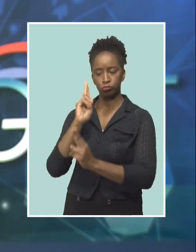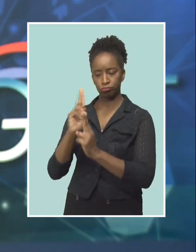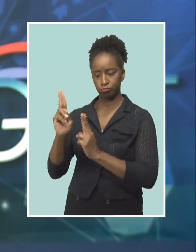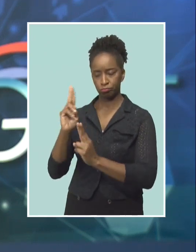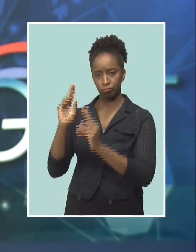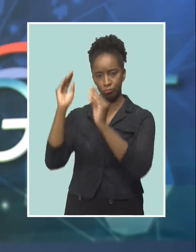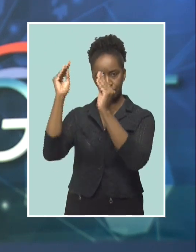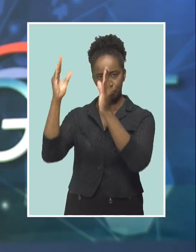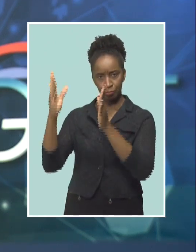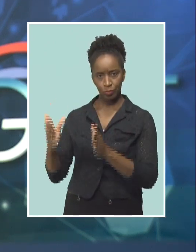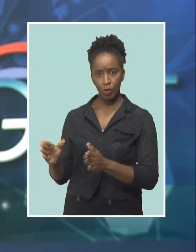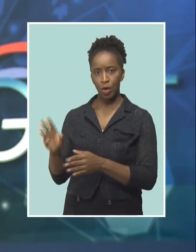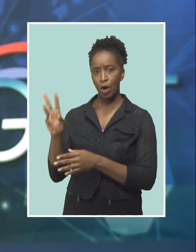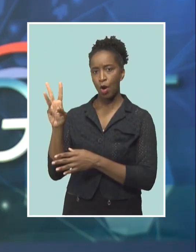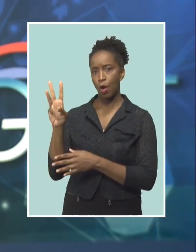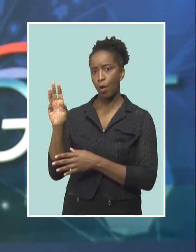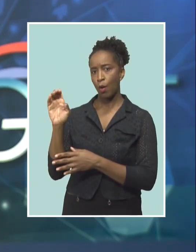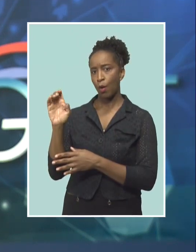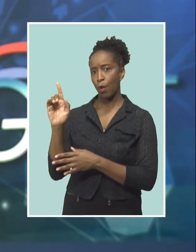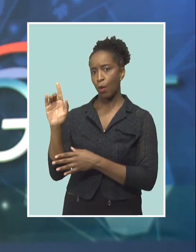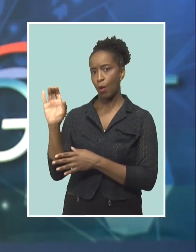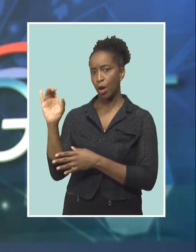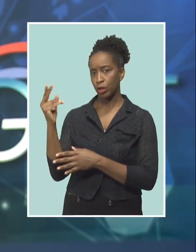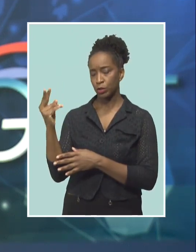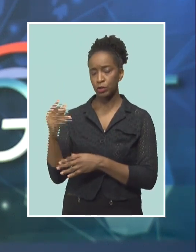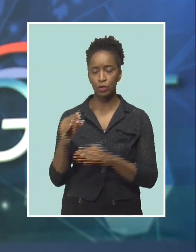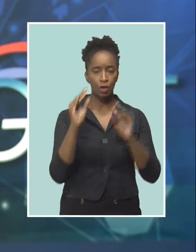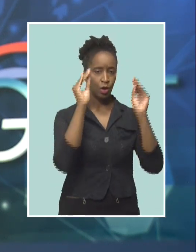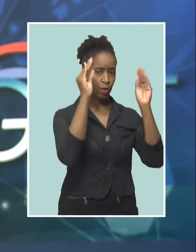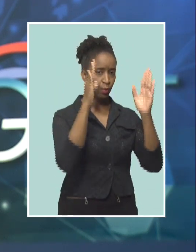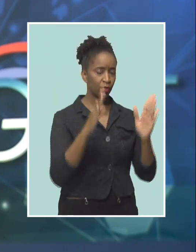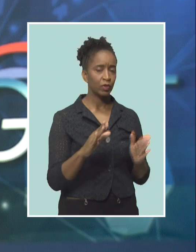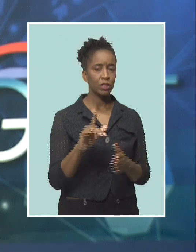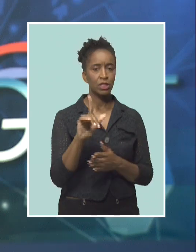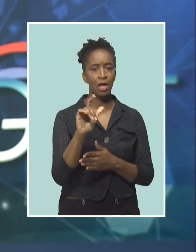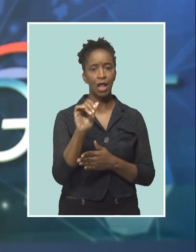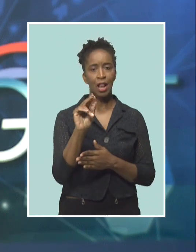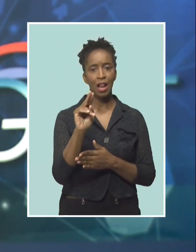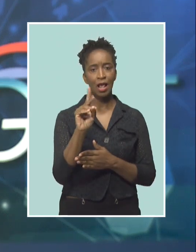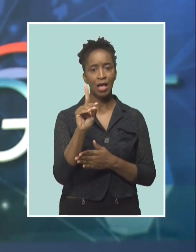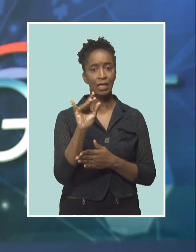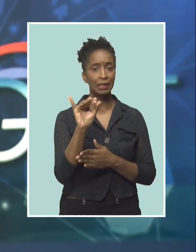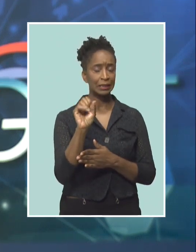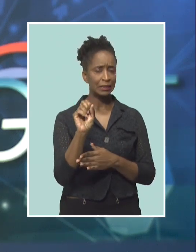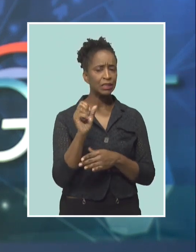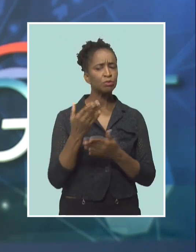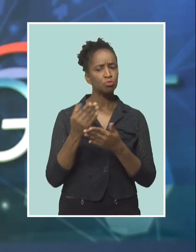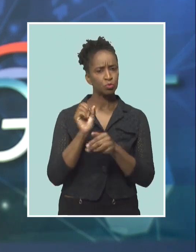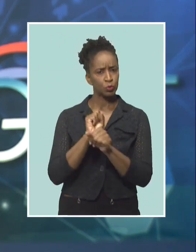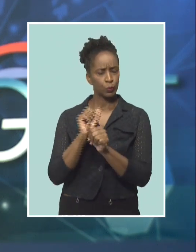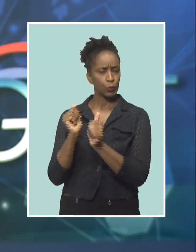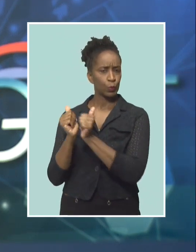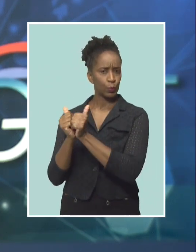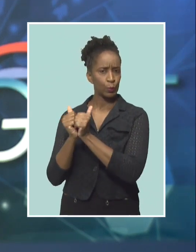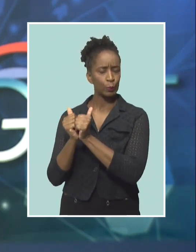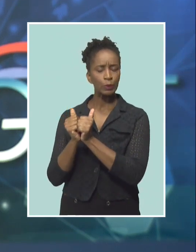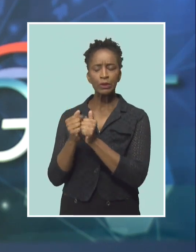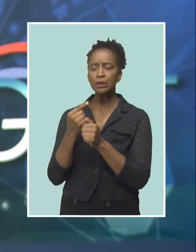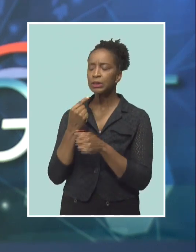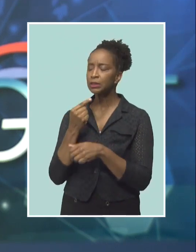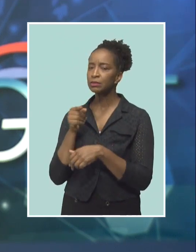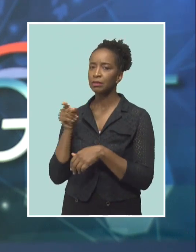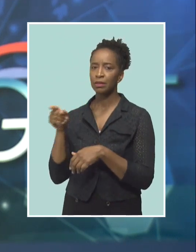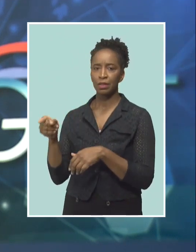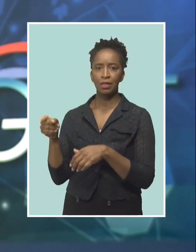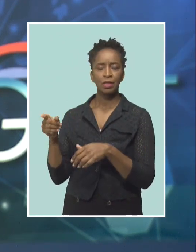Landis, who worked with Professor Welch while he was deputy principal of the campus, says he was a giant of a man in terms